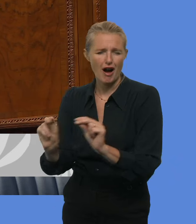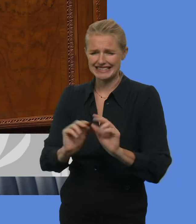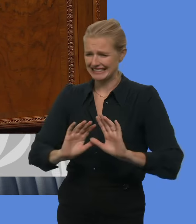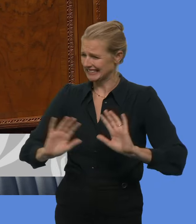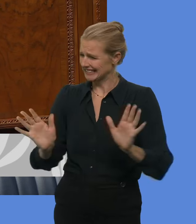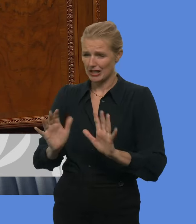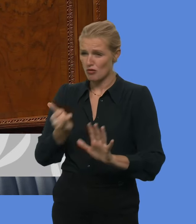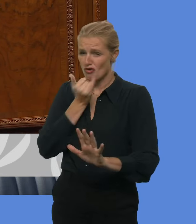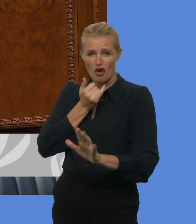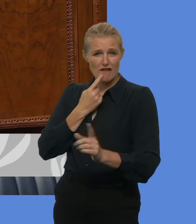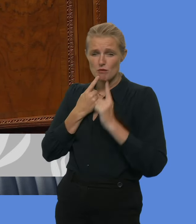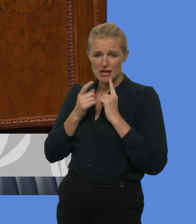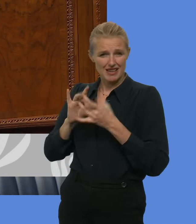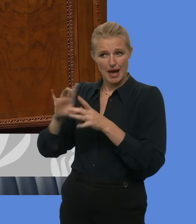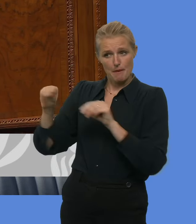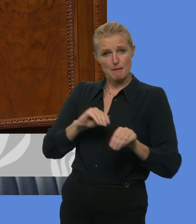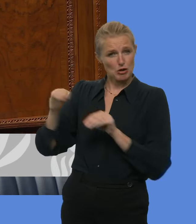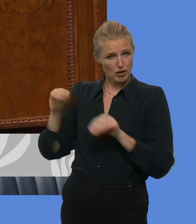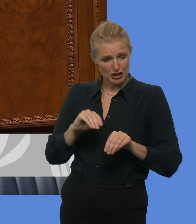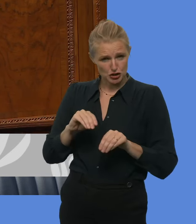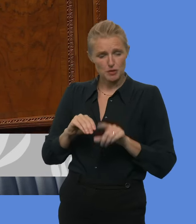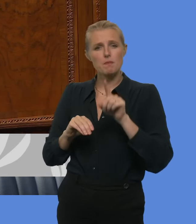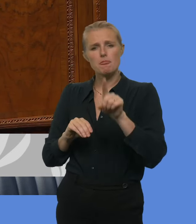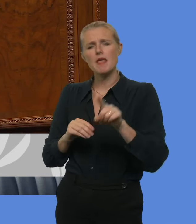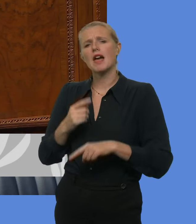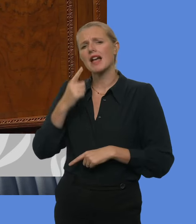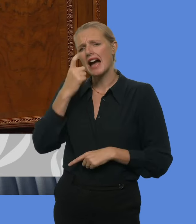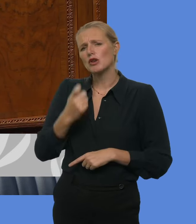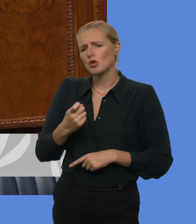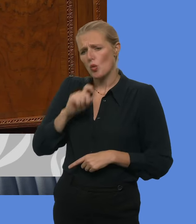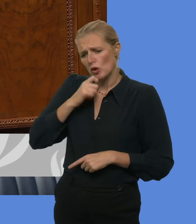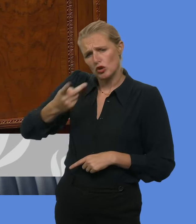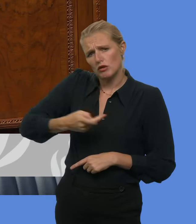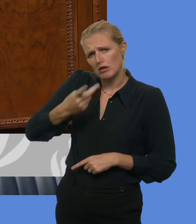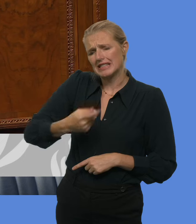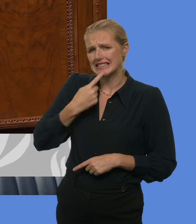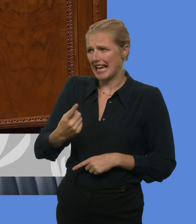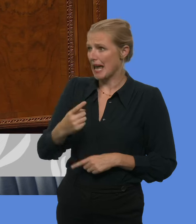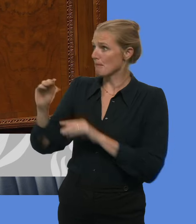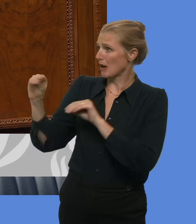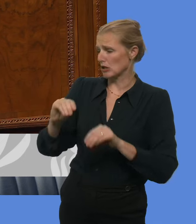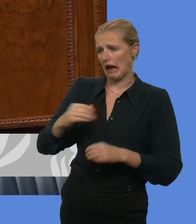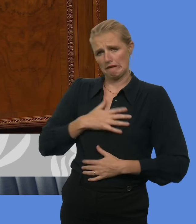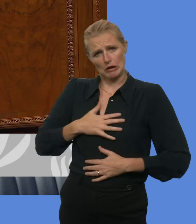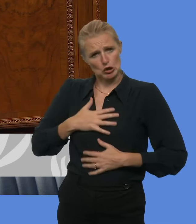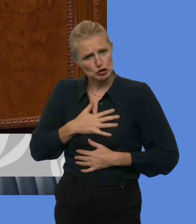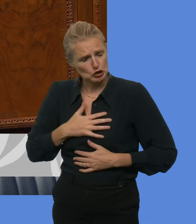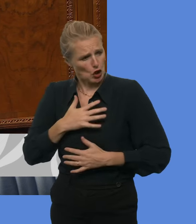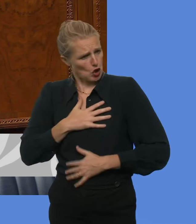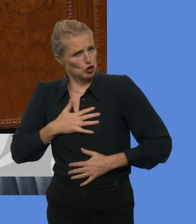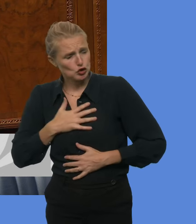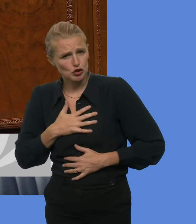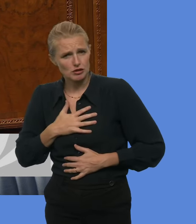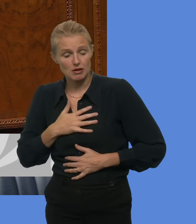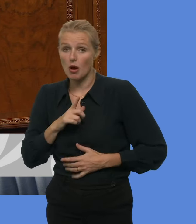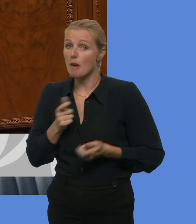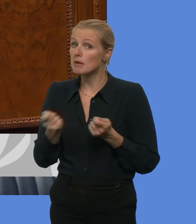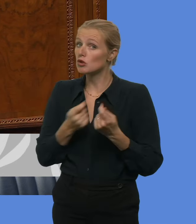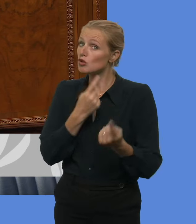you commit to not publicly again using the phrase legitimate concerns when talking about migration? Because ministers need to be careful